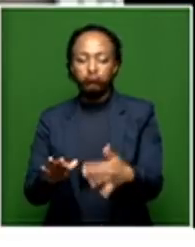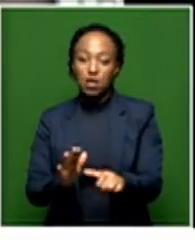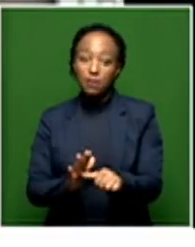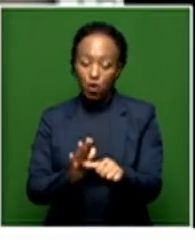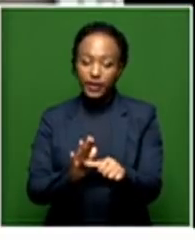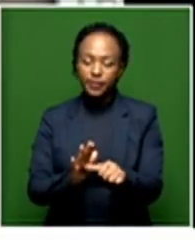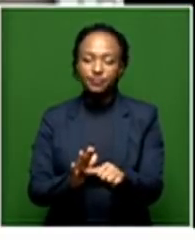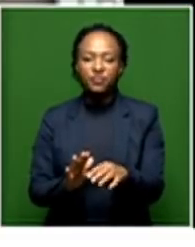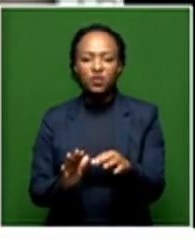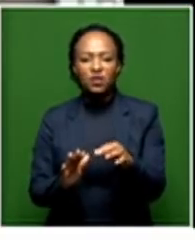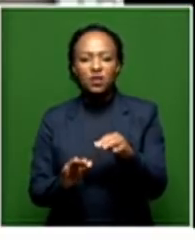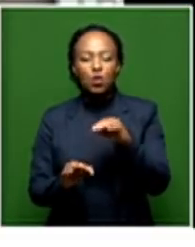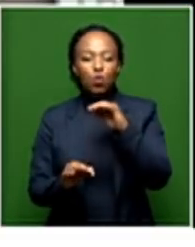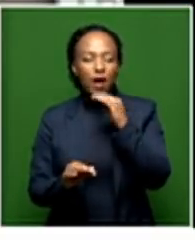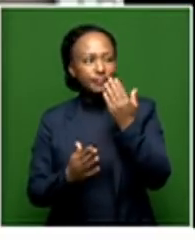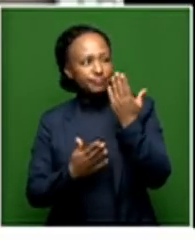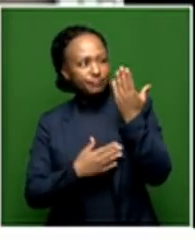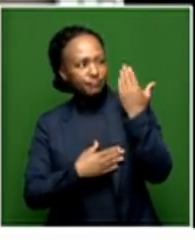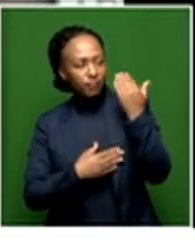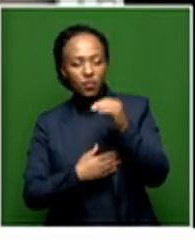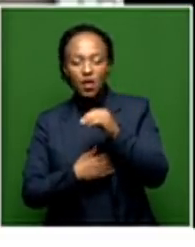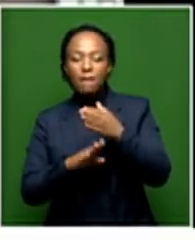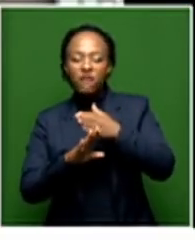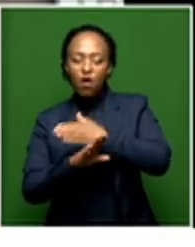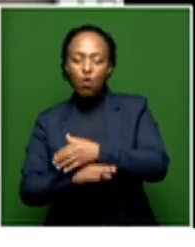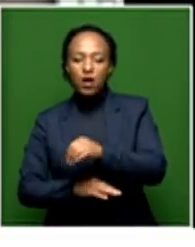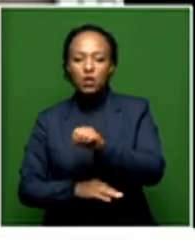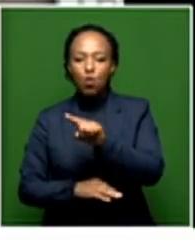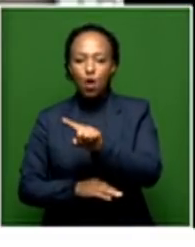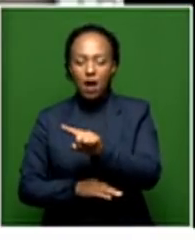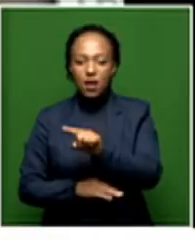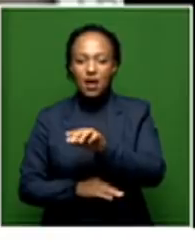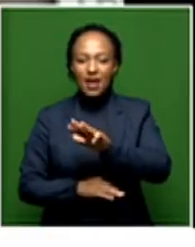looking at before 1988, where